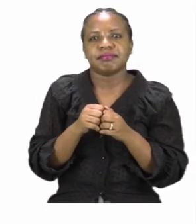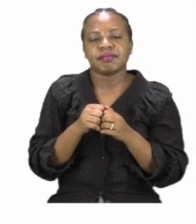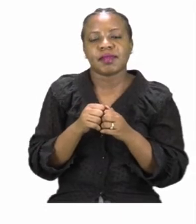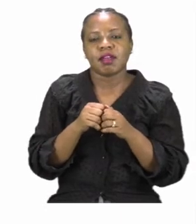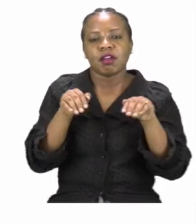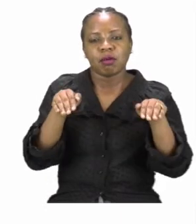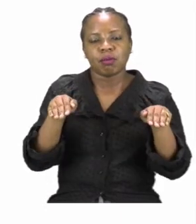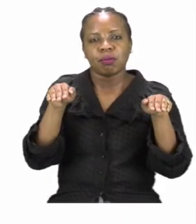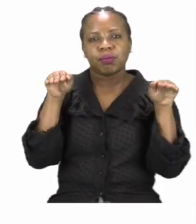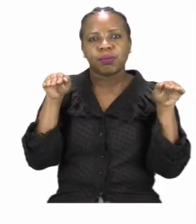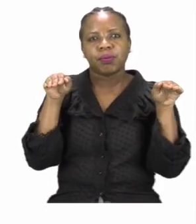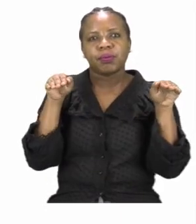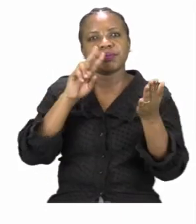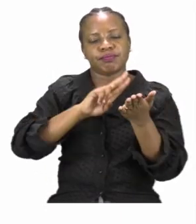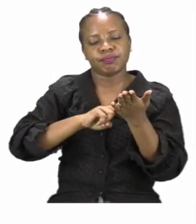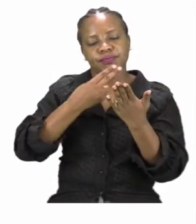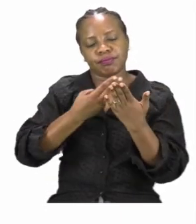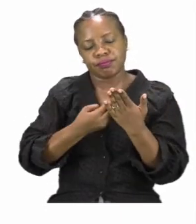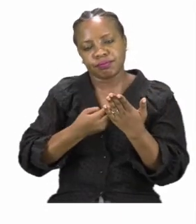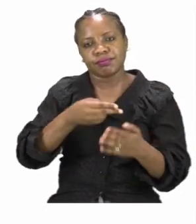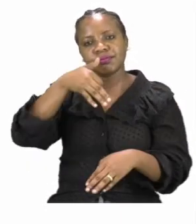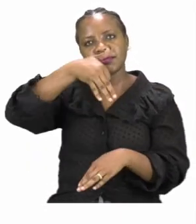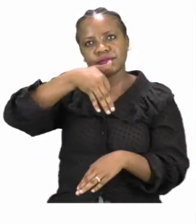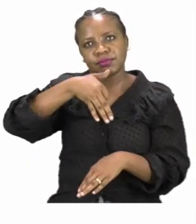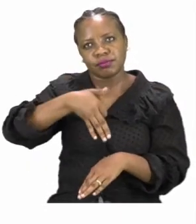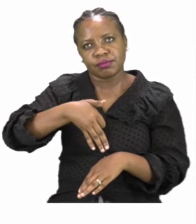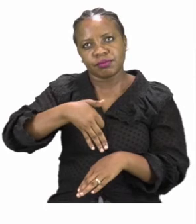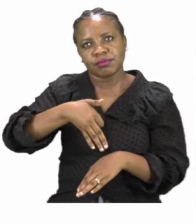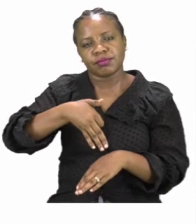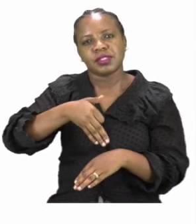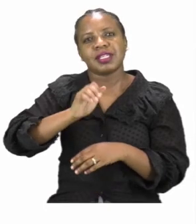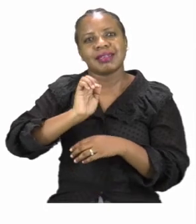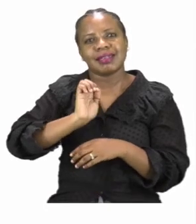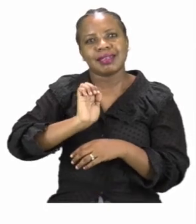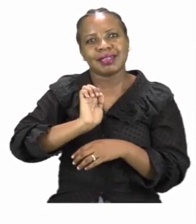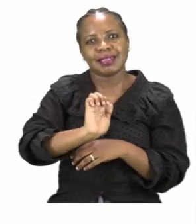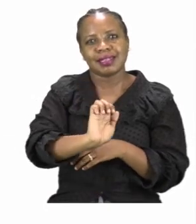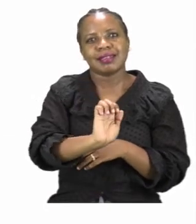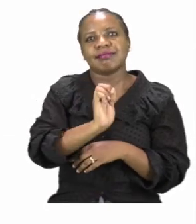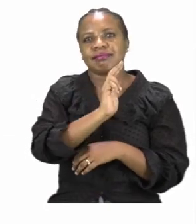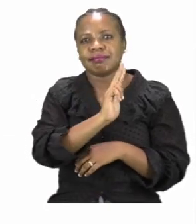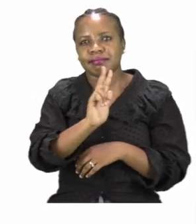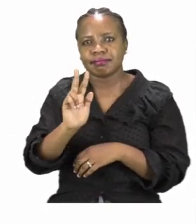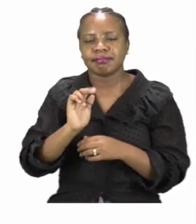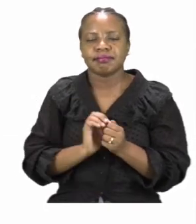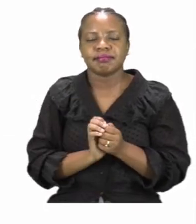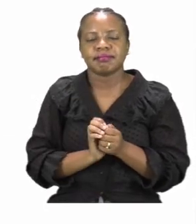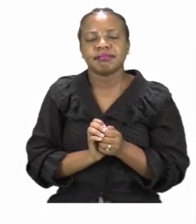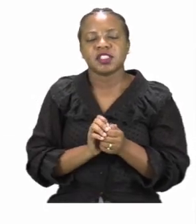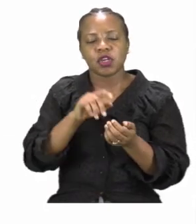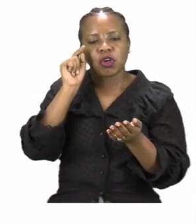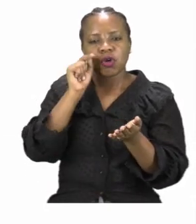represents Namibia and its people. The African fish eagle